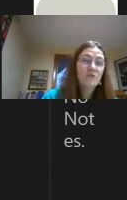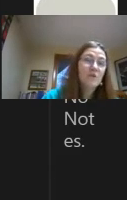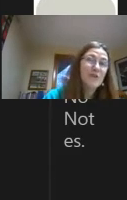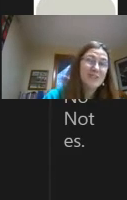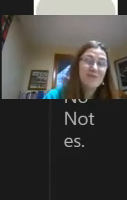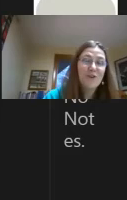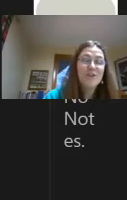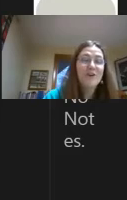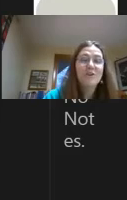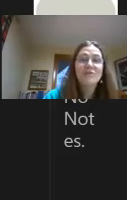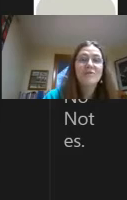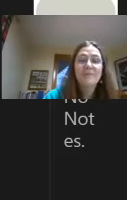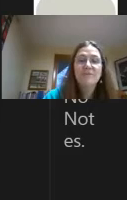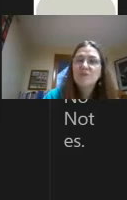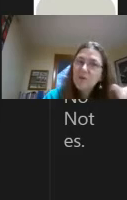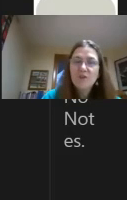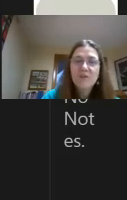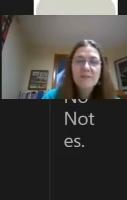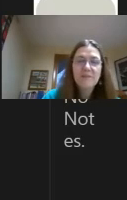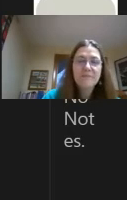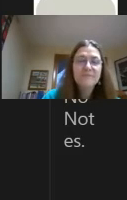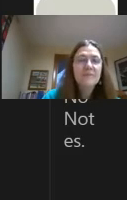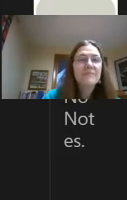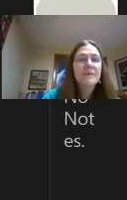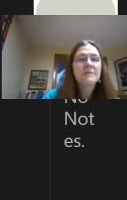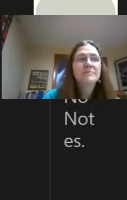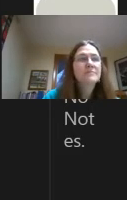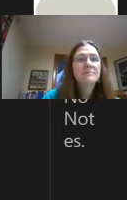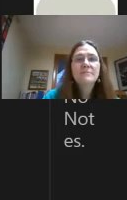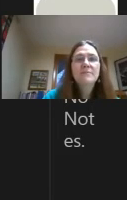financial resources across your area to use that. Just want to show you an example.